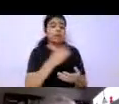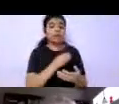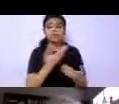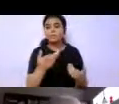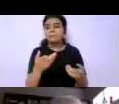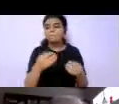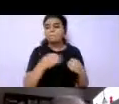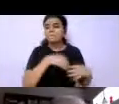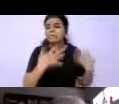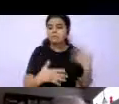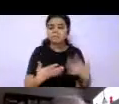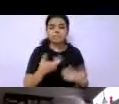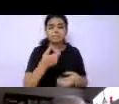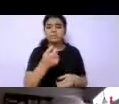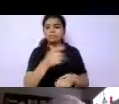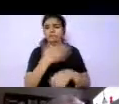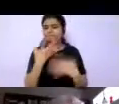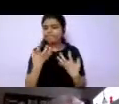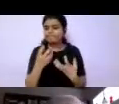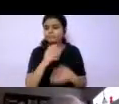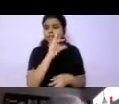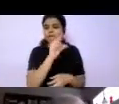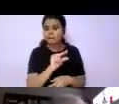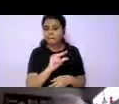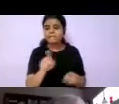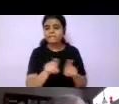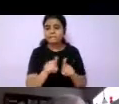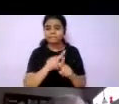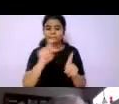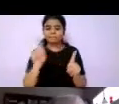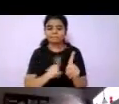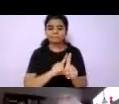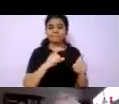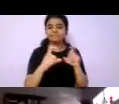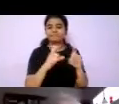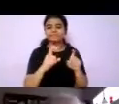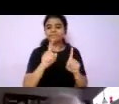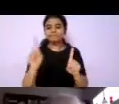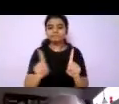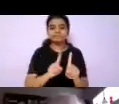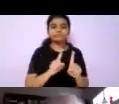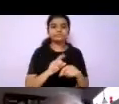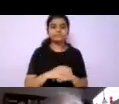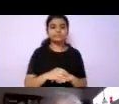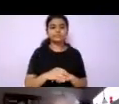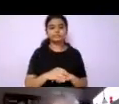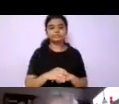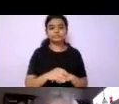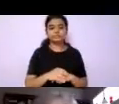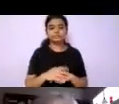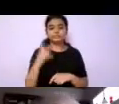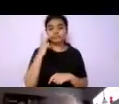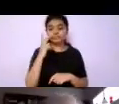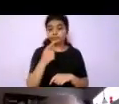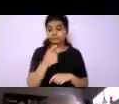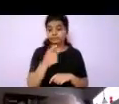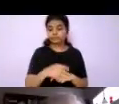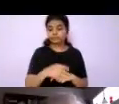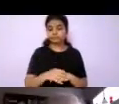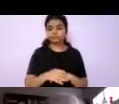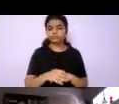for the rest, hand it over to caretakers. Care then appears to be the